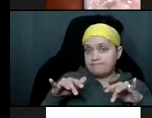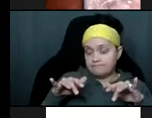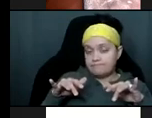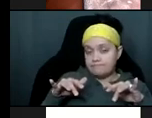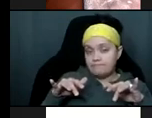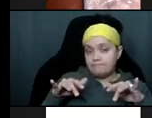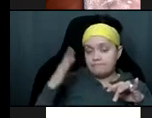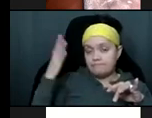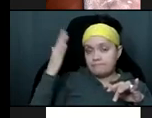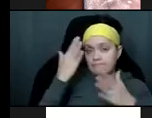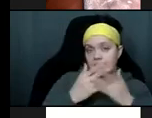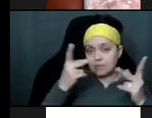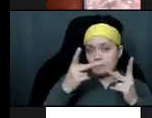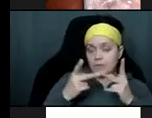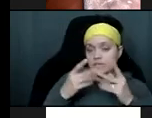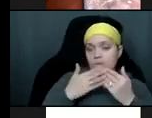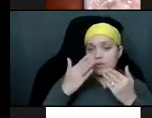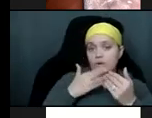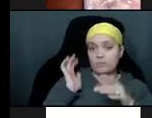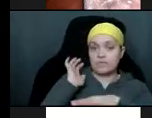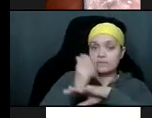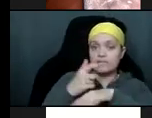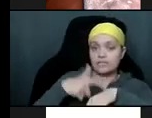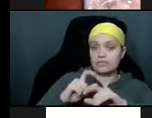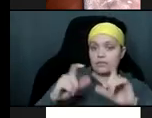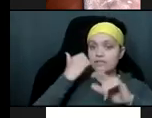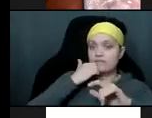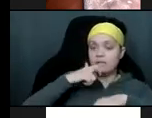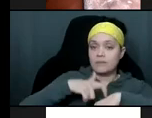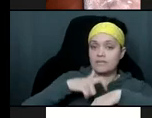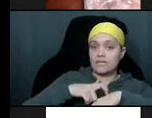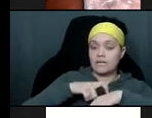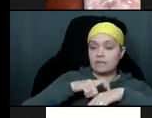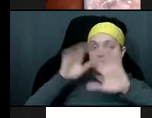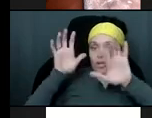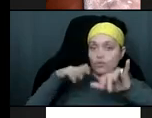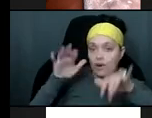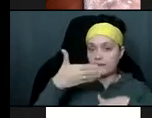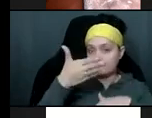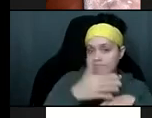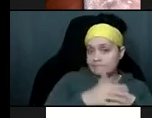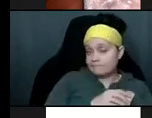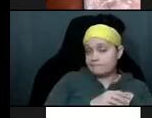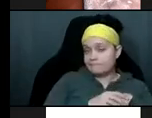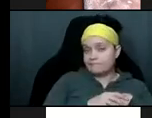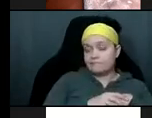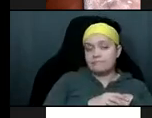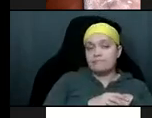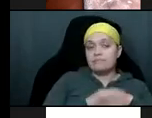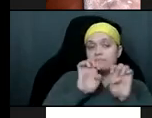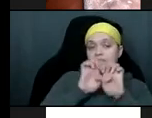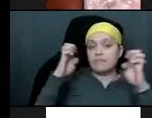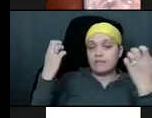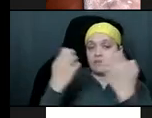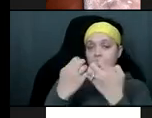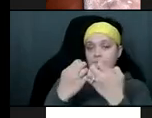That's some places you can almost set your clock each day by when it's going to start raining. Equatorial areas